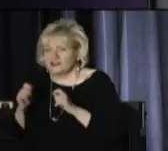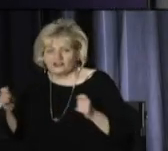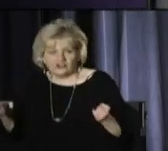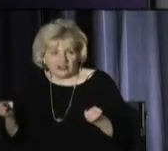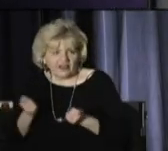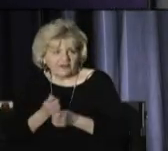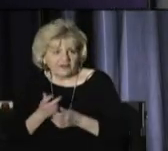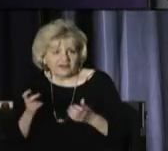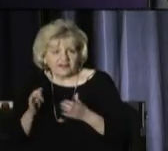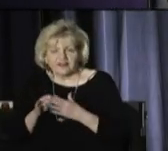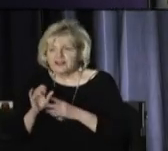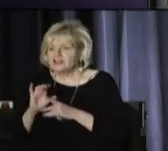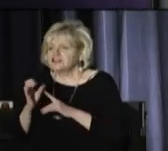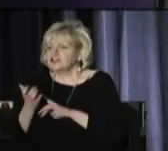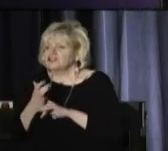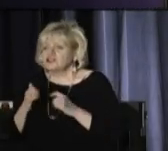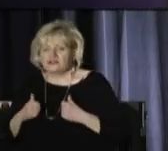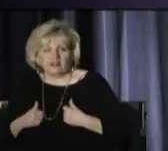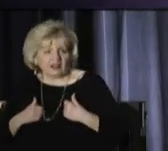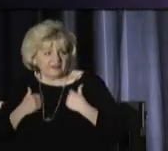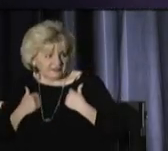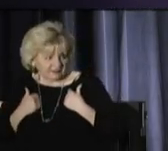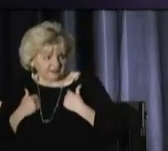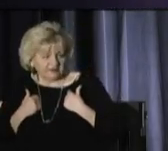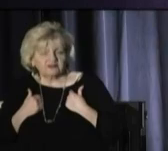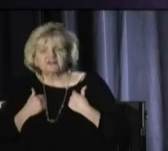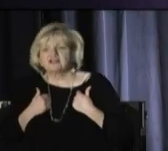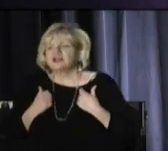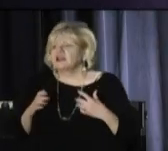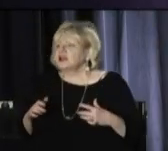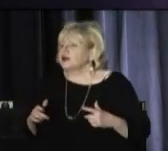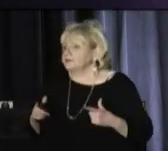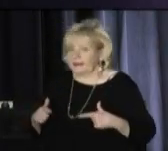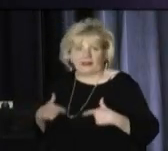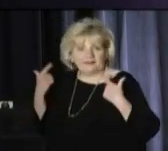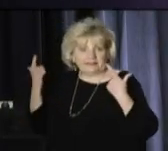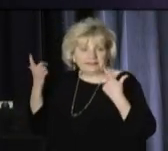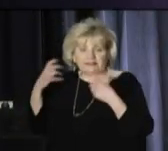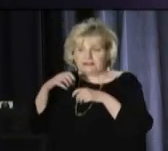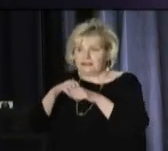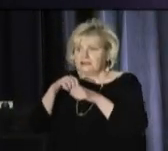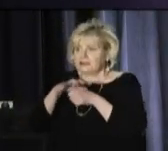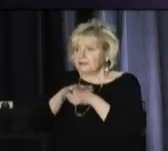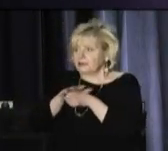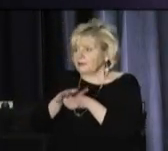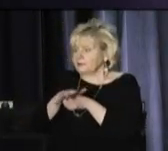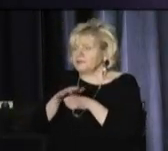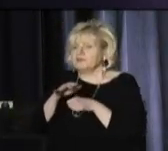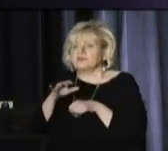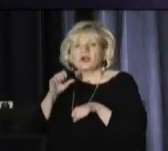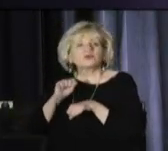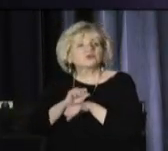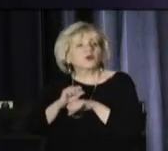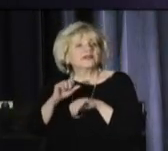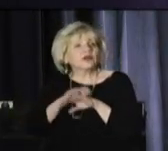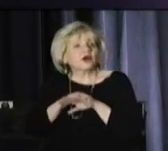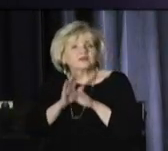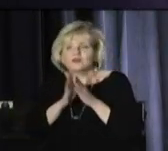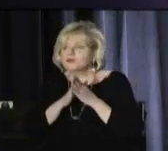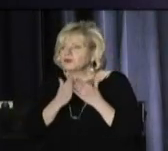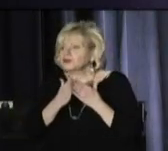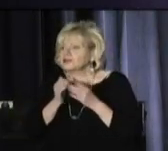you know, conditions of life living in a pandemic, but also, you know, I worked on the book itself over the course of